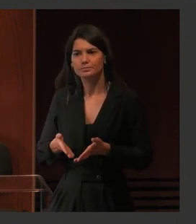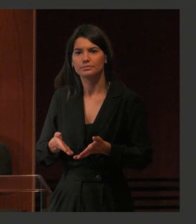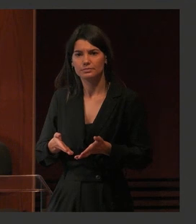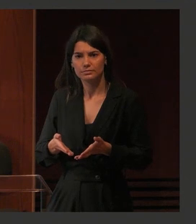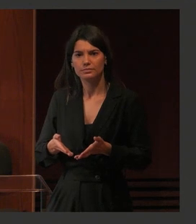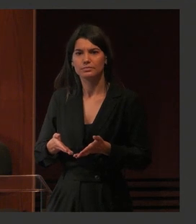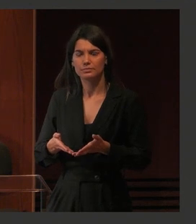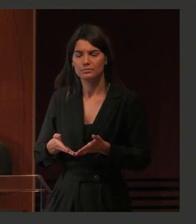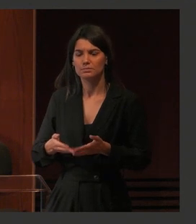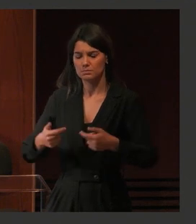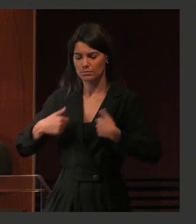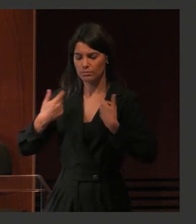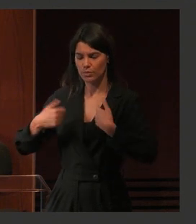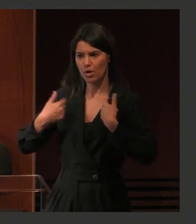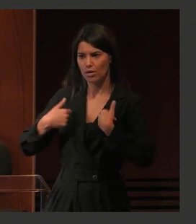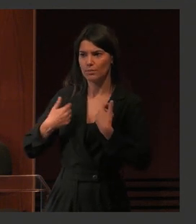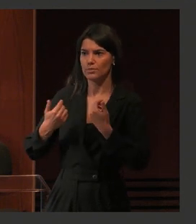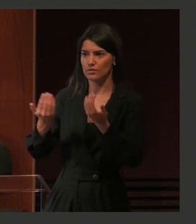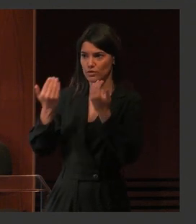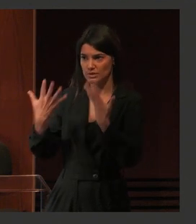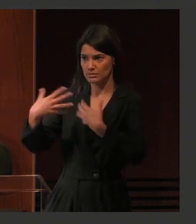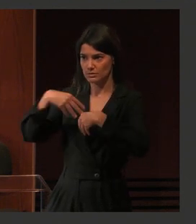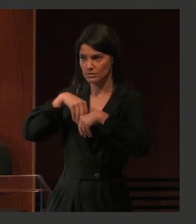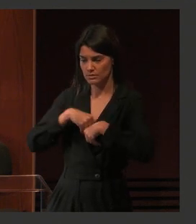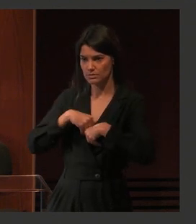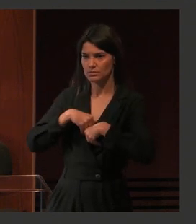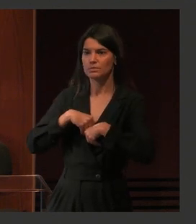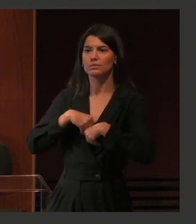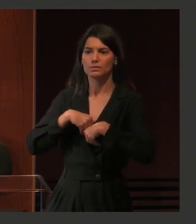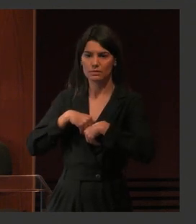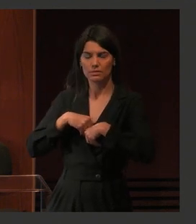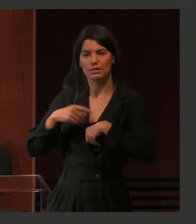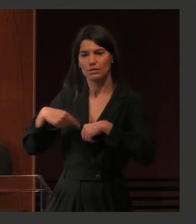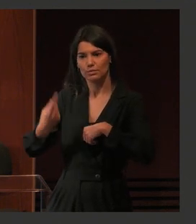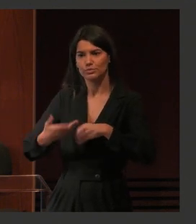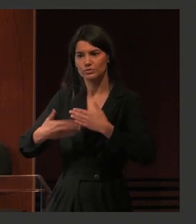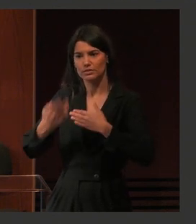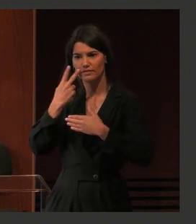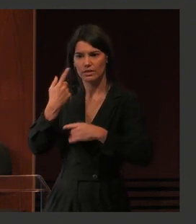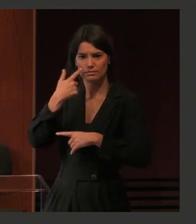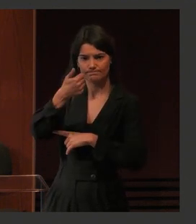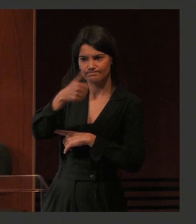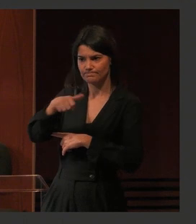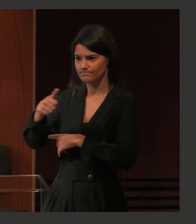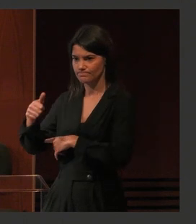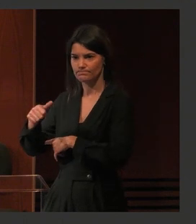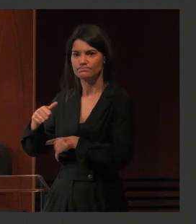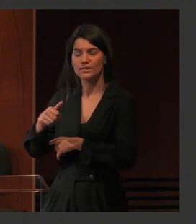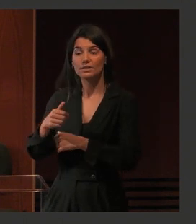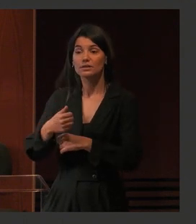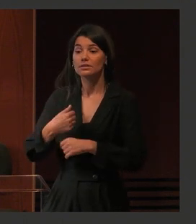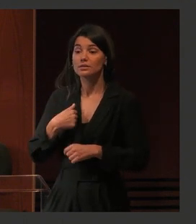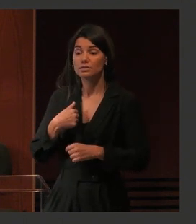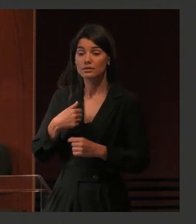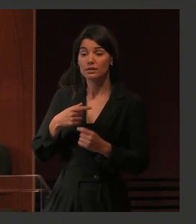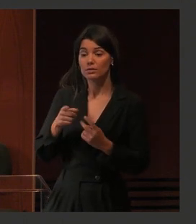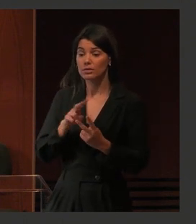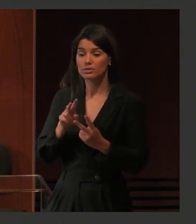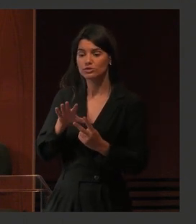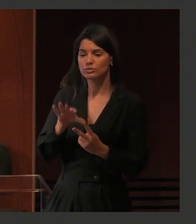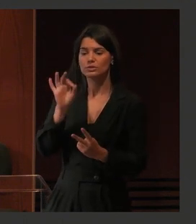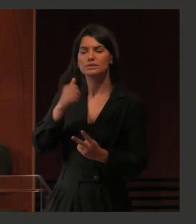their daily life. Informed judgments, that is very important. And of course, that it